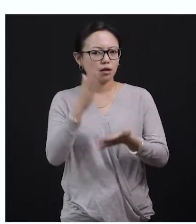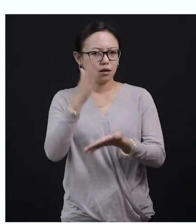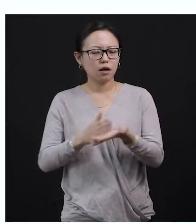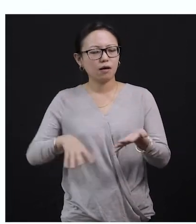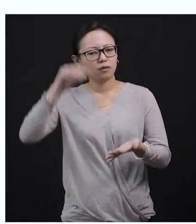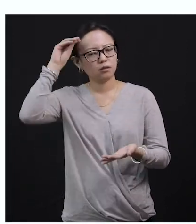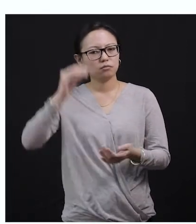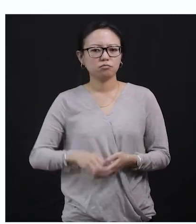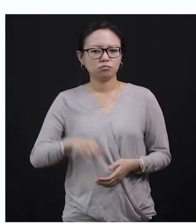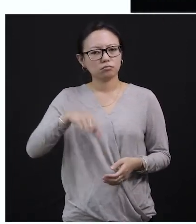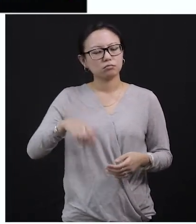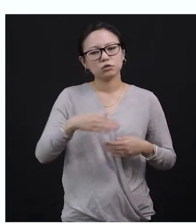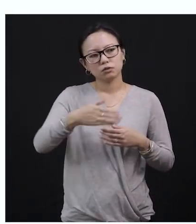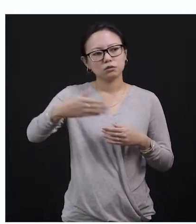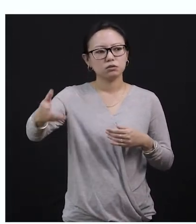2